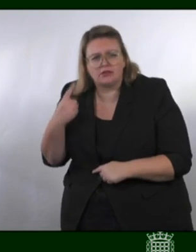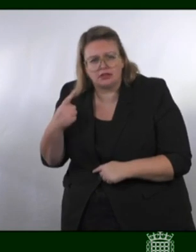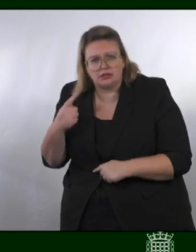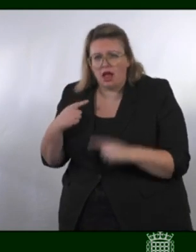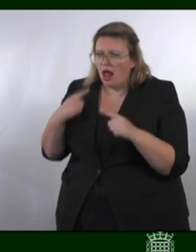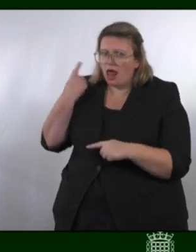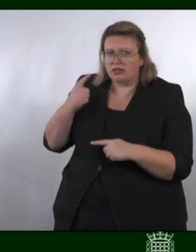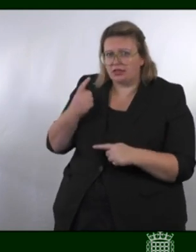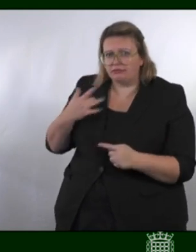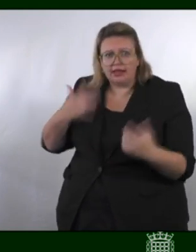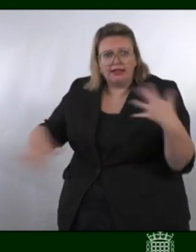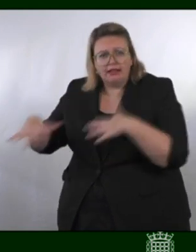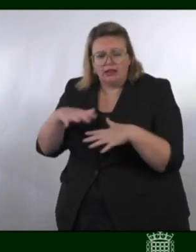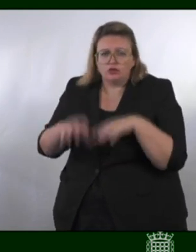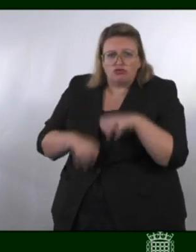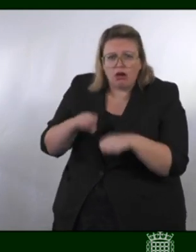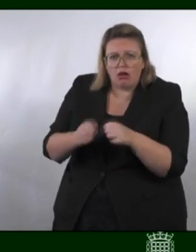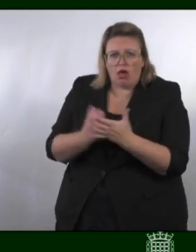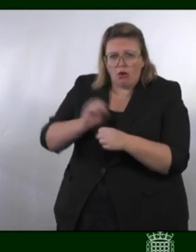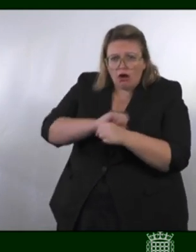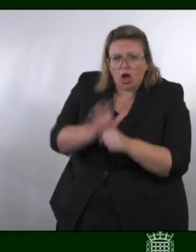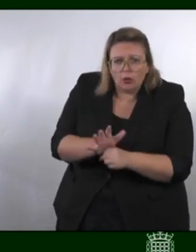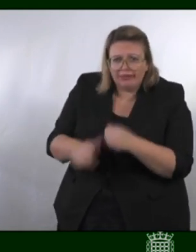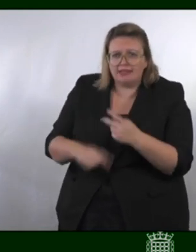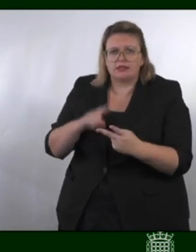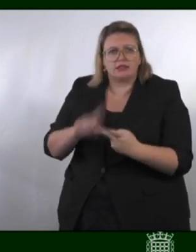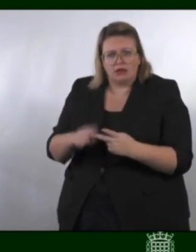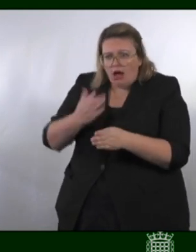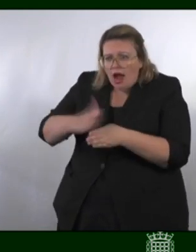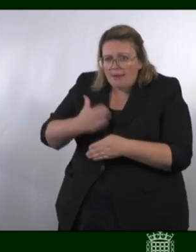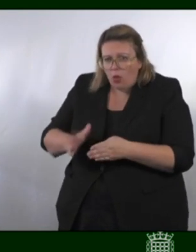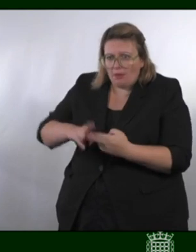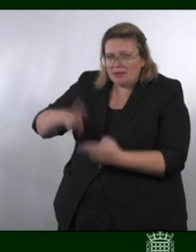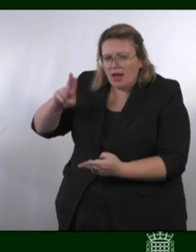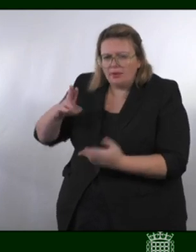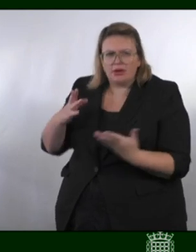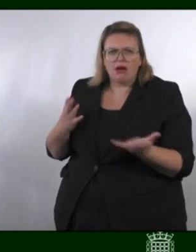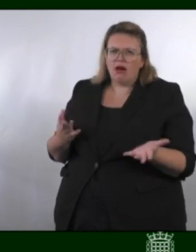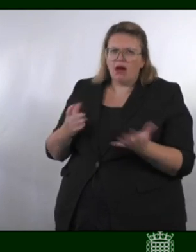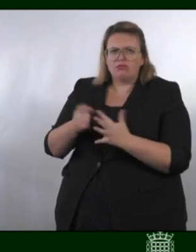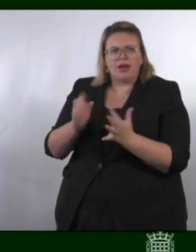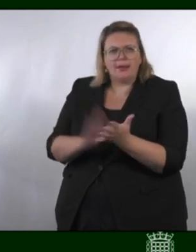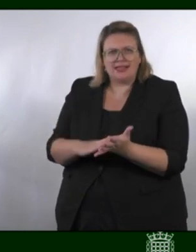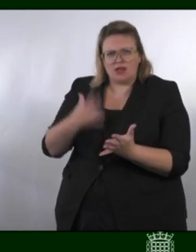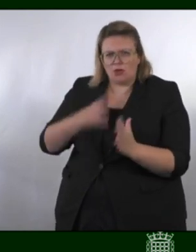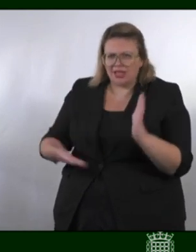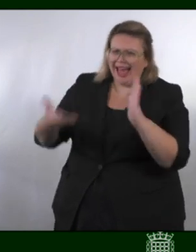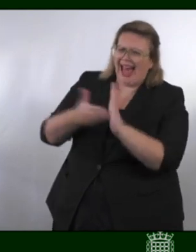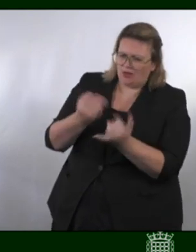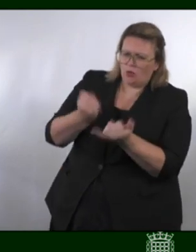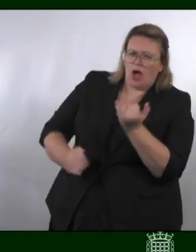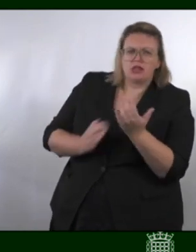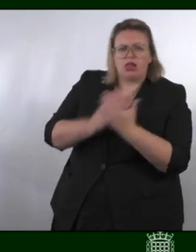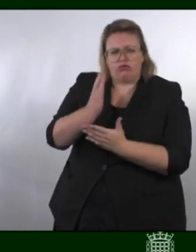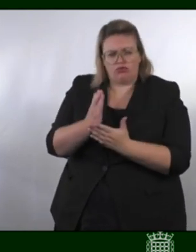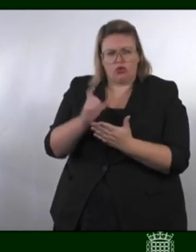whammy of COVID and the double whammy of financial ruin. Will the Prime Minister please immediately stop the imposition of this